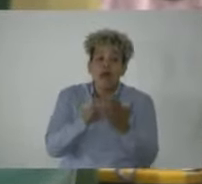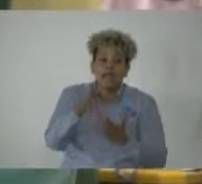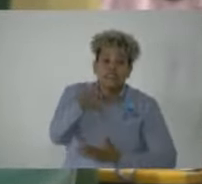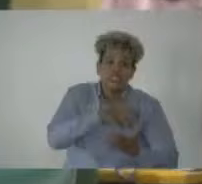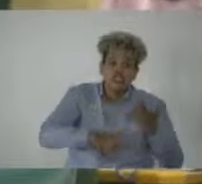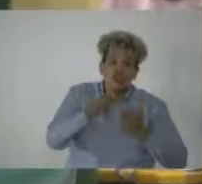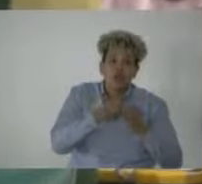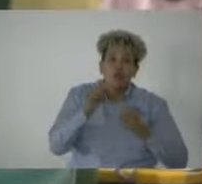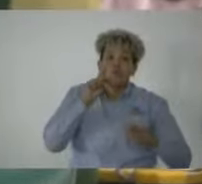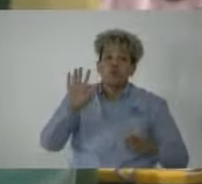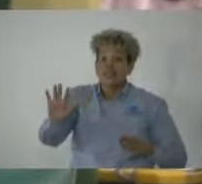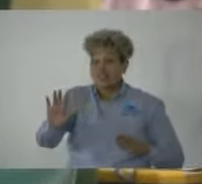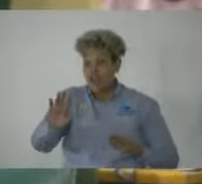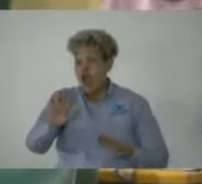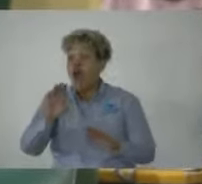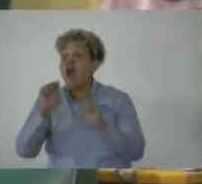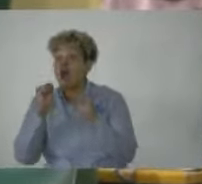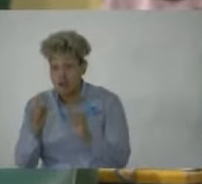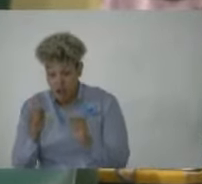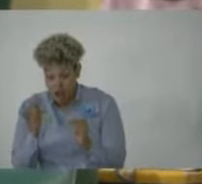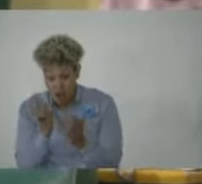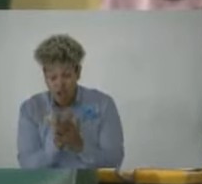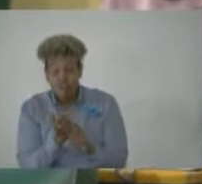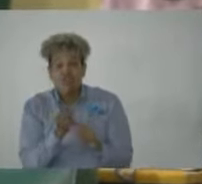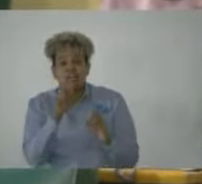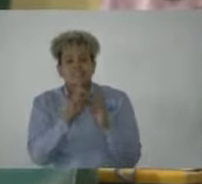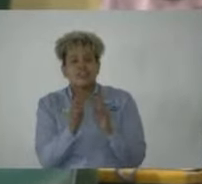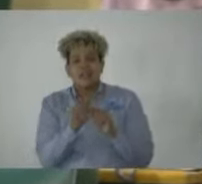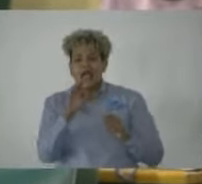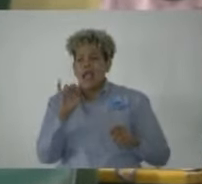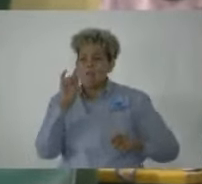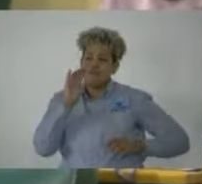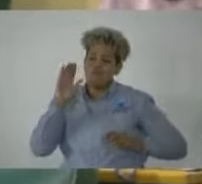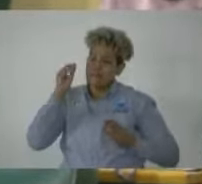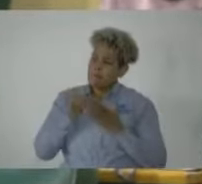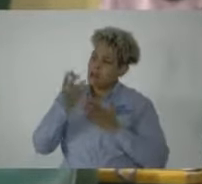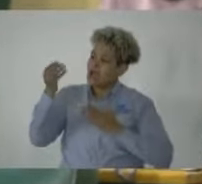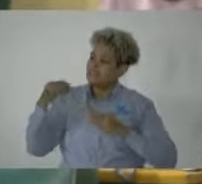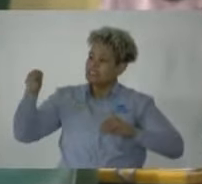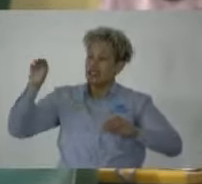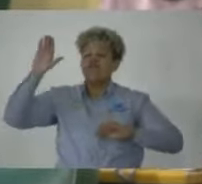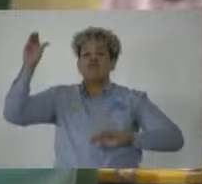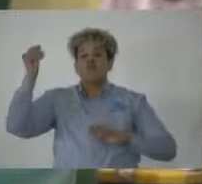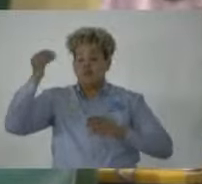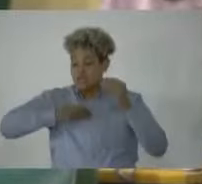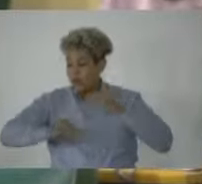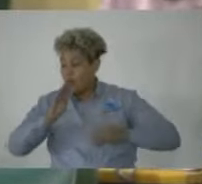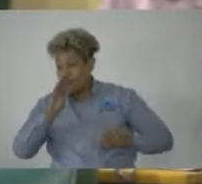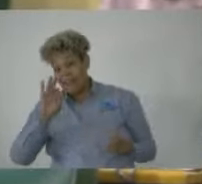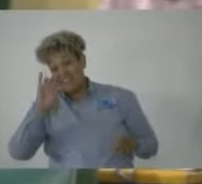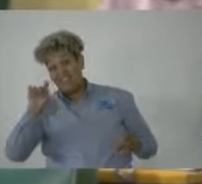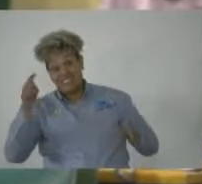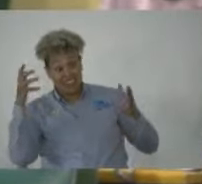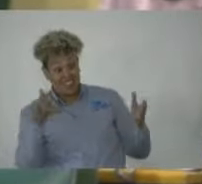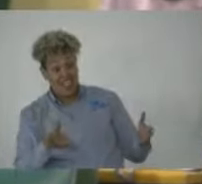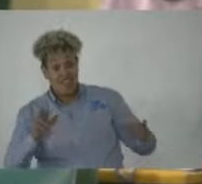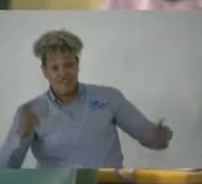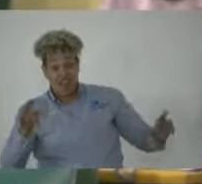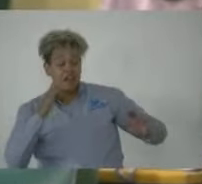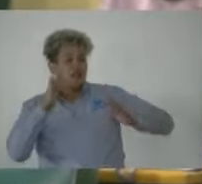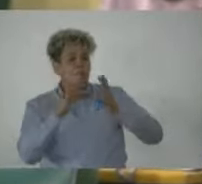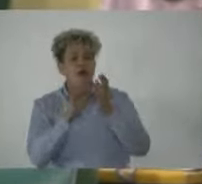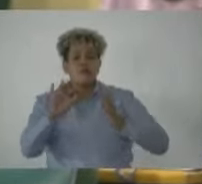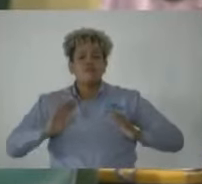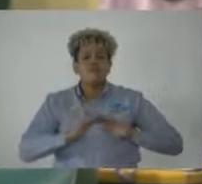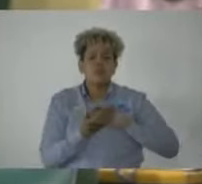with authorized dealers and cambios for the buying and selling of foreign exchange. With BFIXIT in place, the Bank of Jamaica